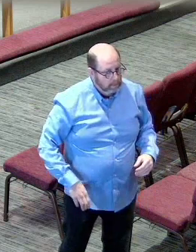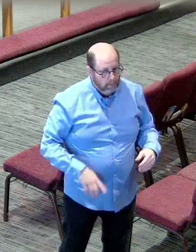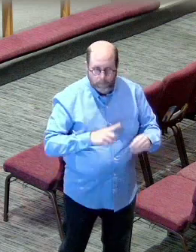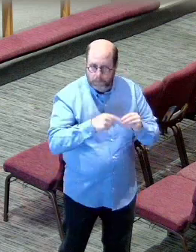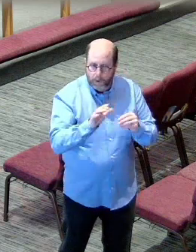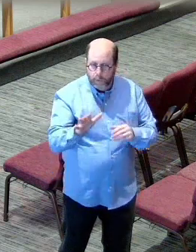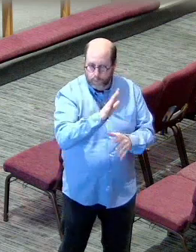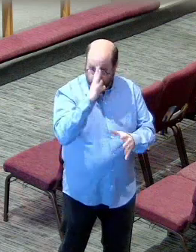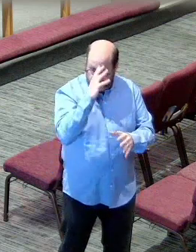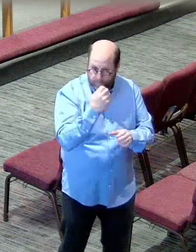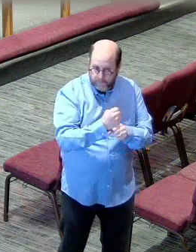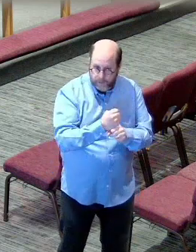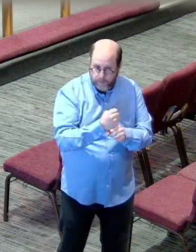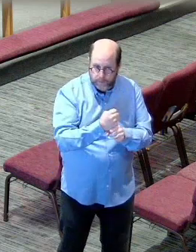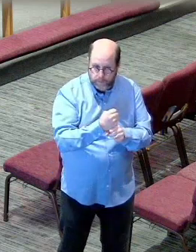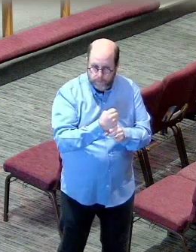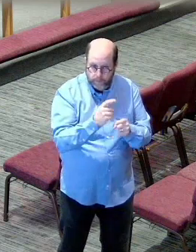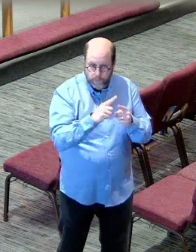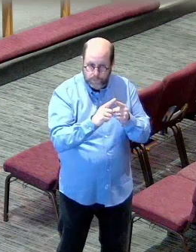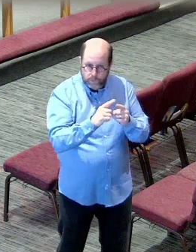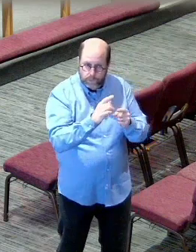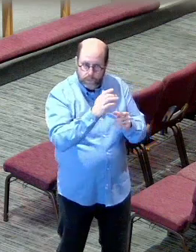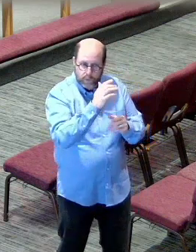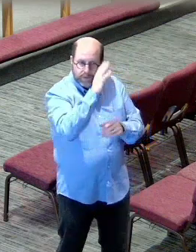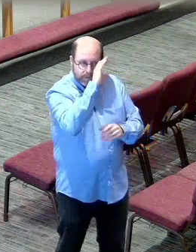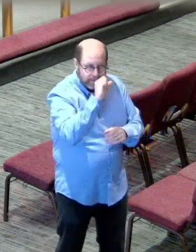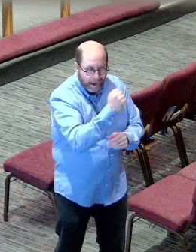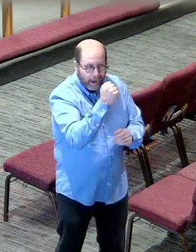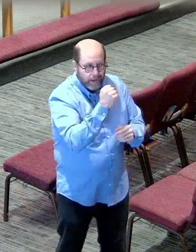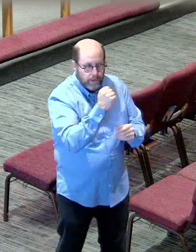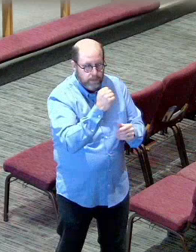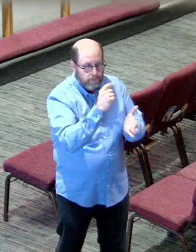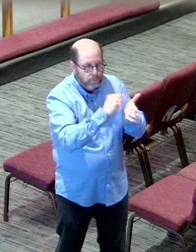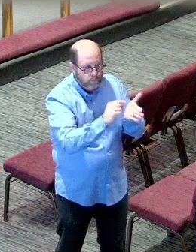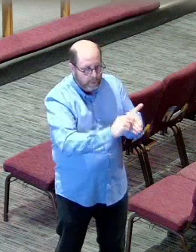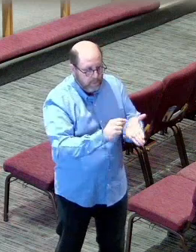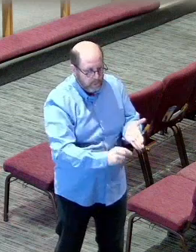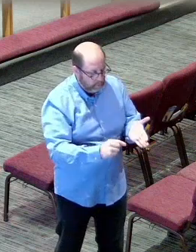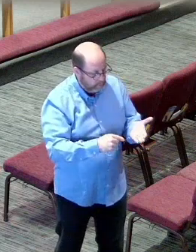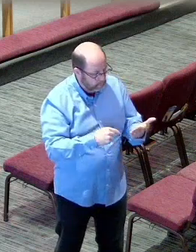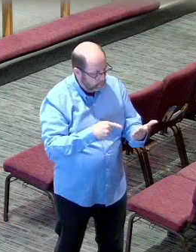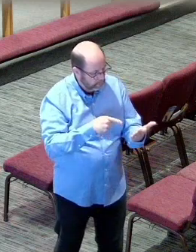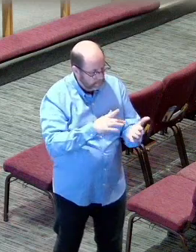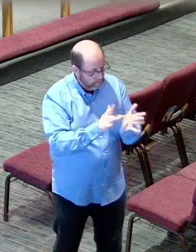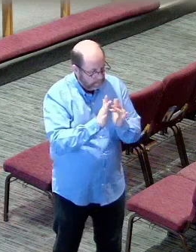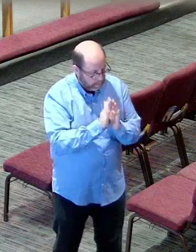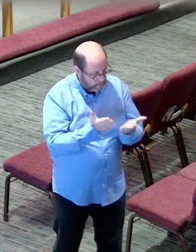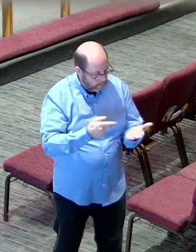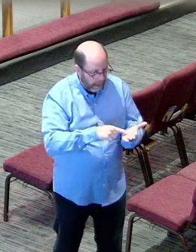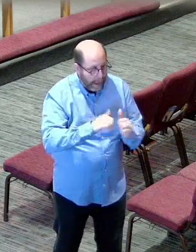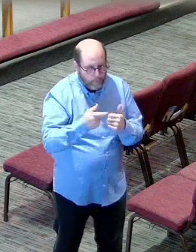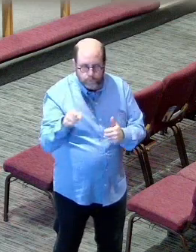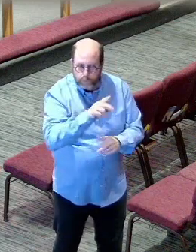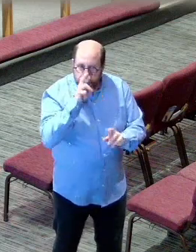your faithfulness to God's word? How would you respond?